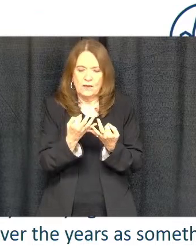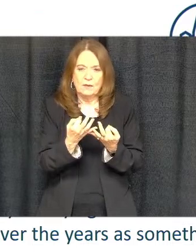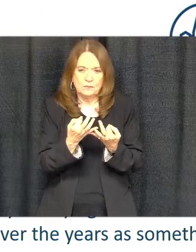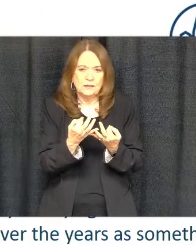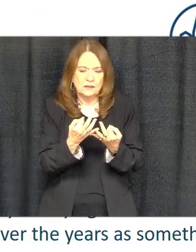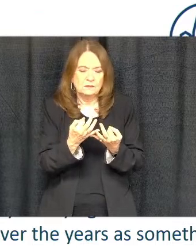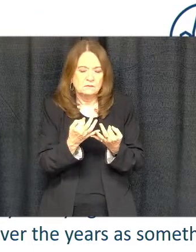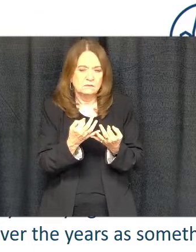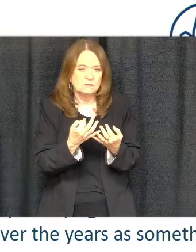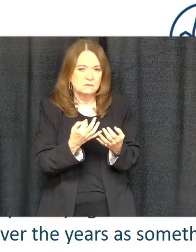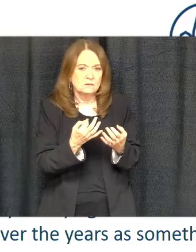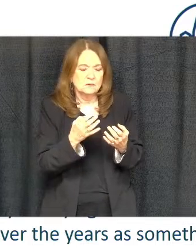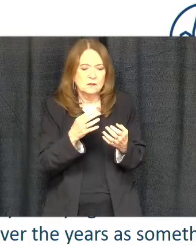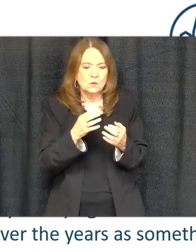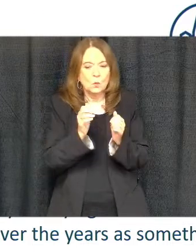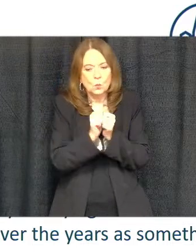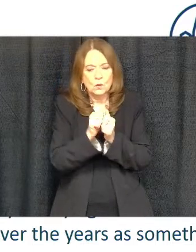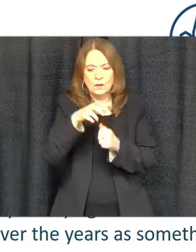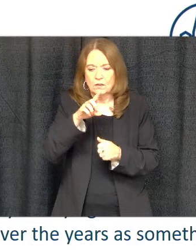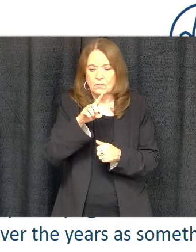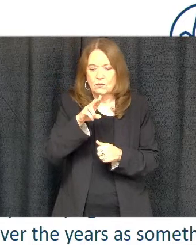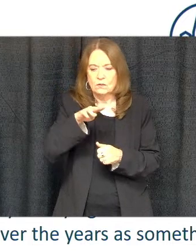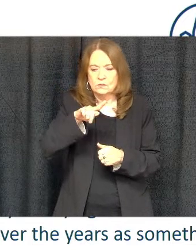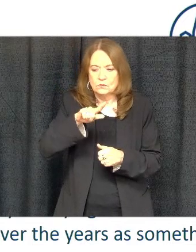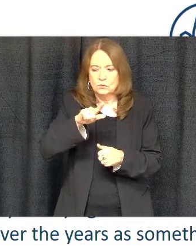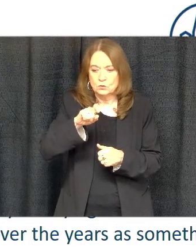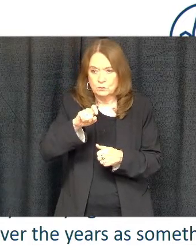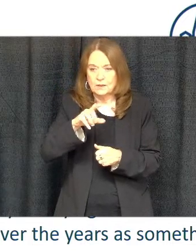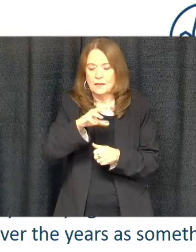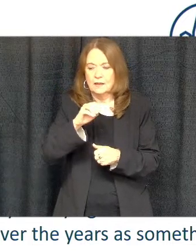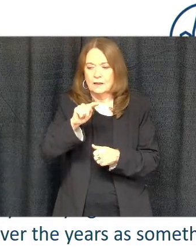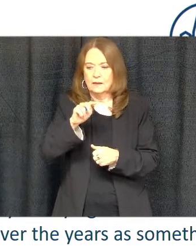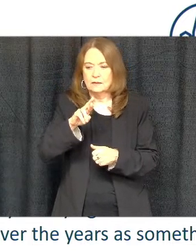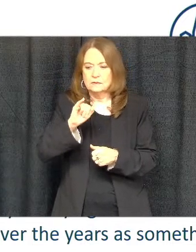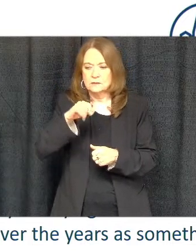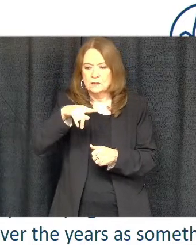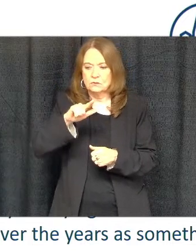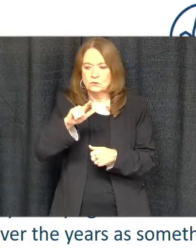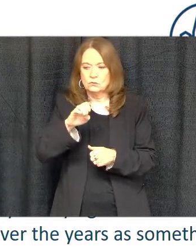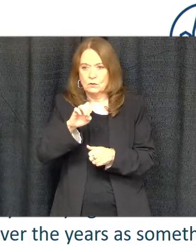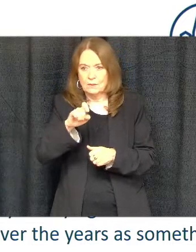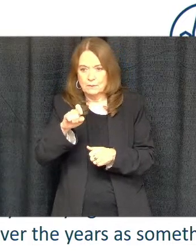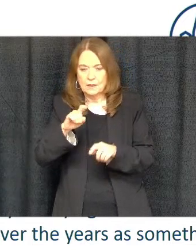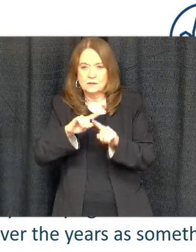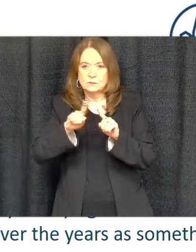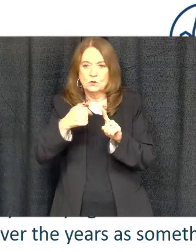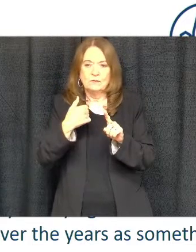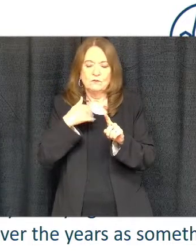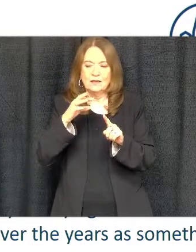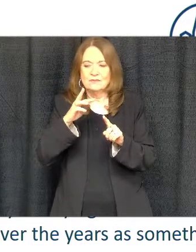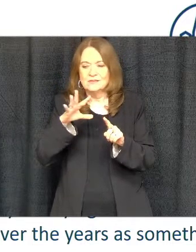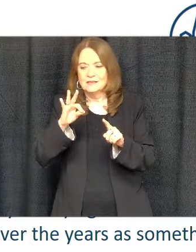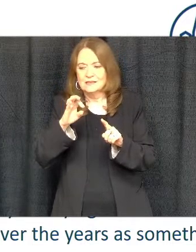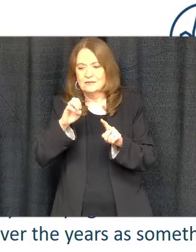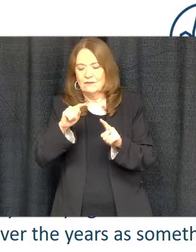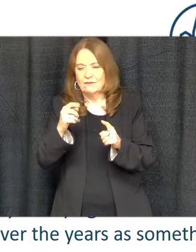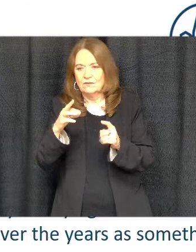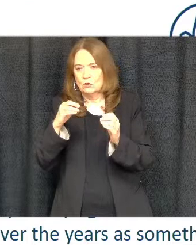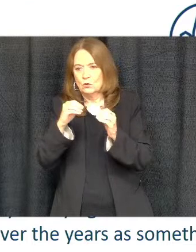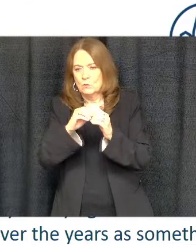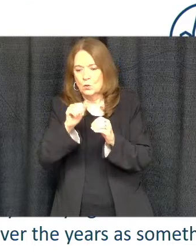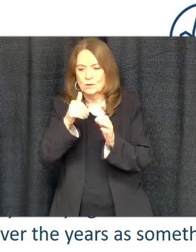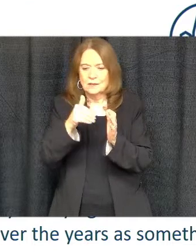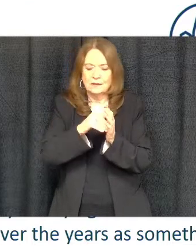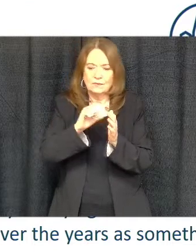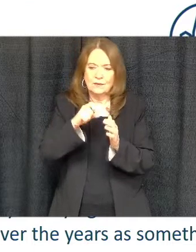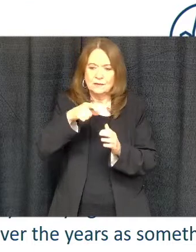gets passed, with duplexes and triplexes being allowed, but only if you have 65 feet or greater and 10,000 square